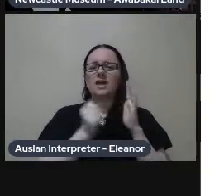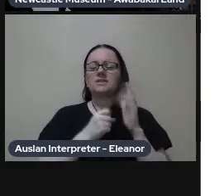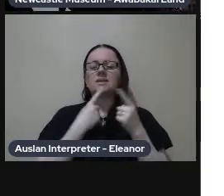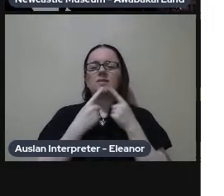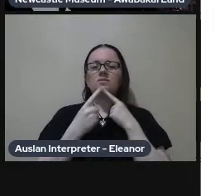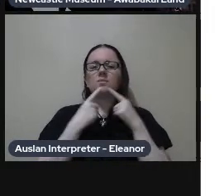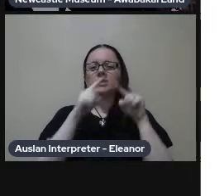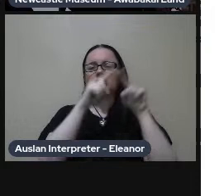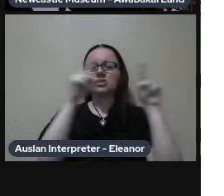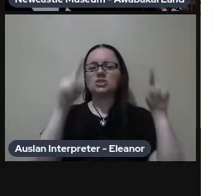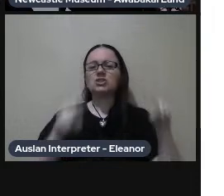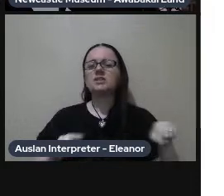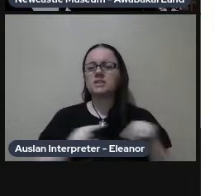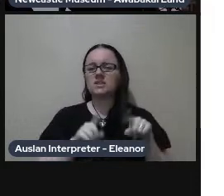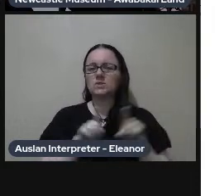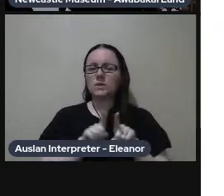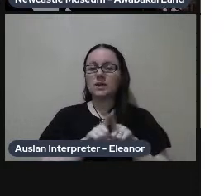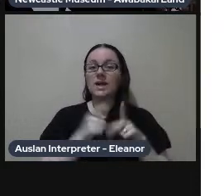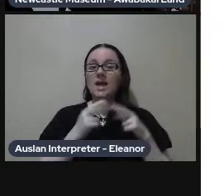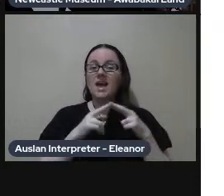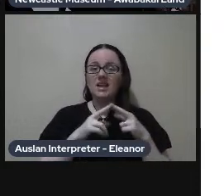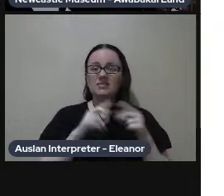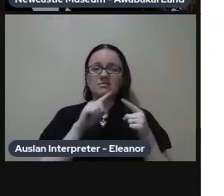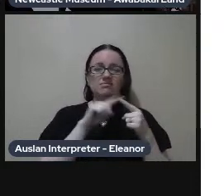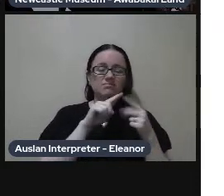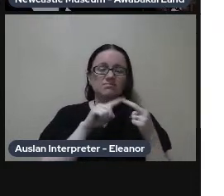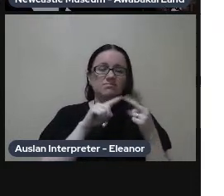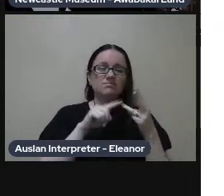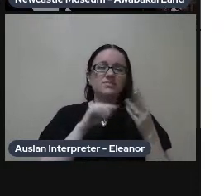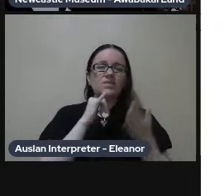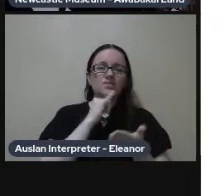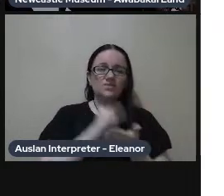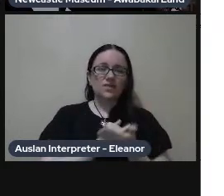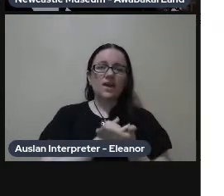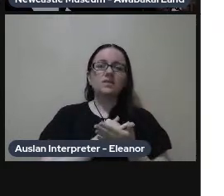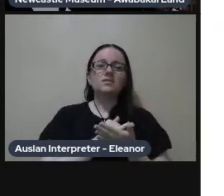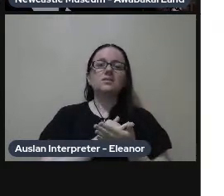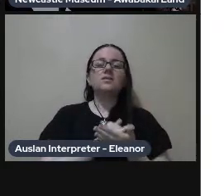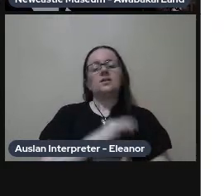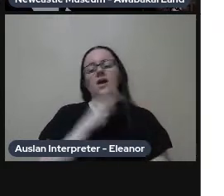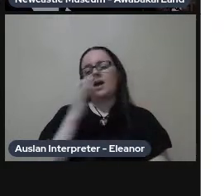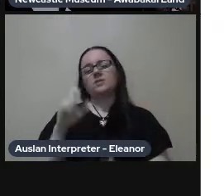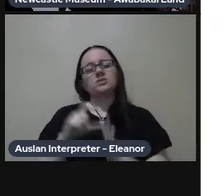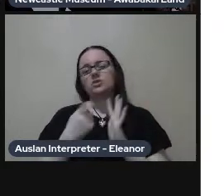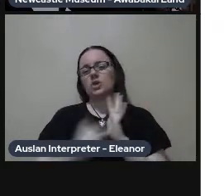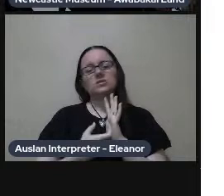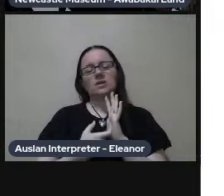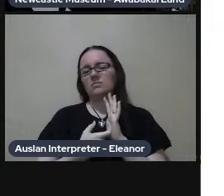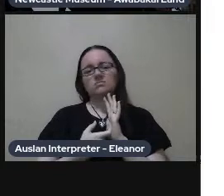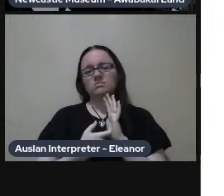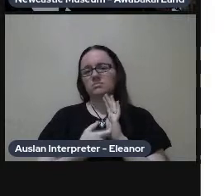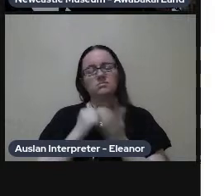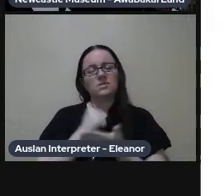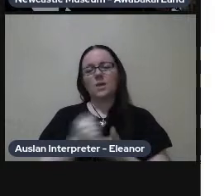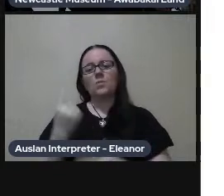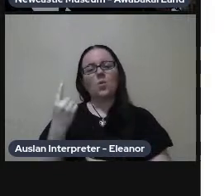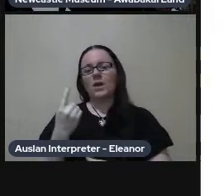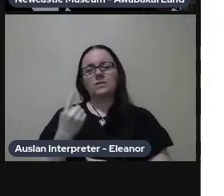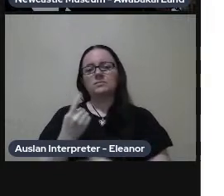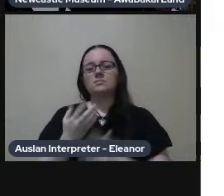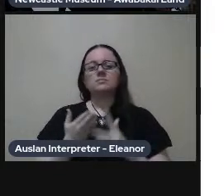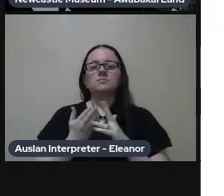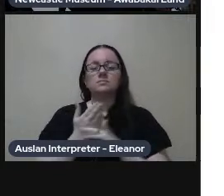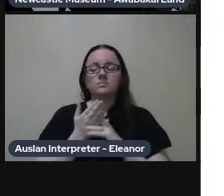And if those questions are not answered through those resources, remember to reach out to your health professional. You can access them through